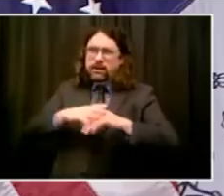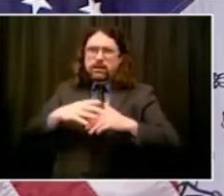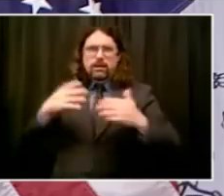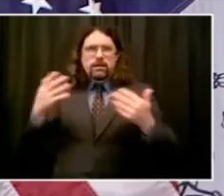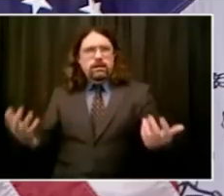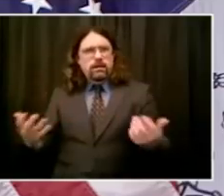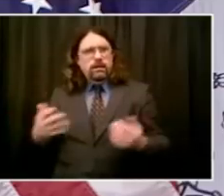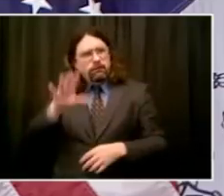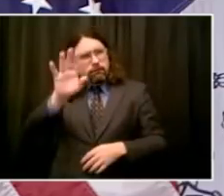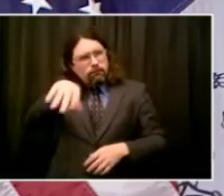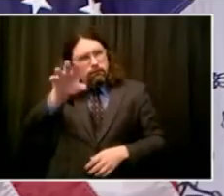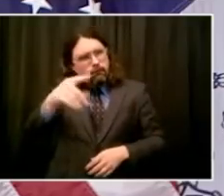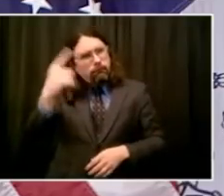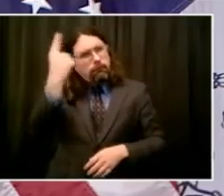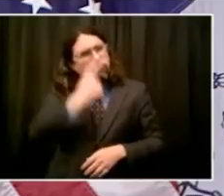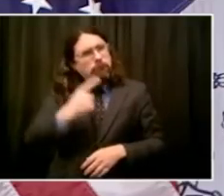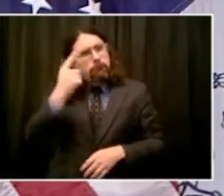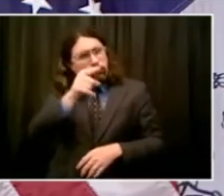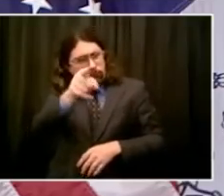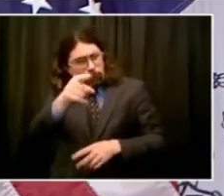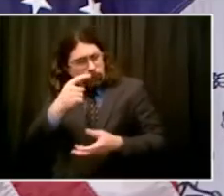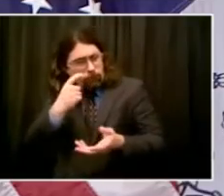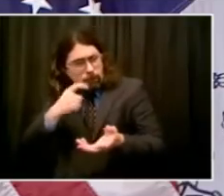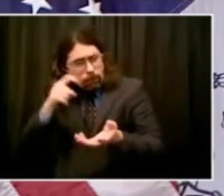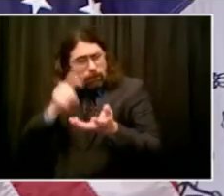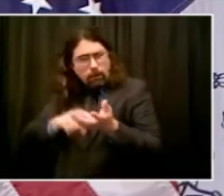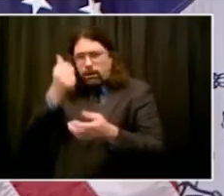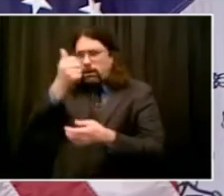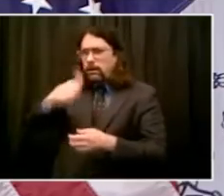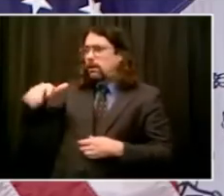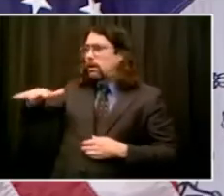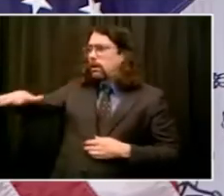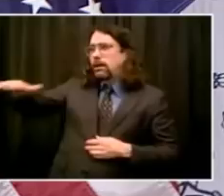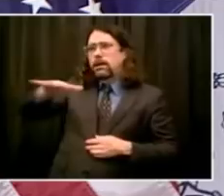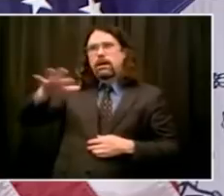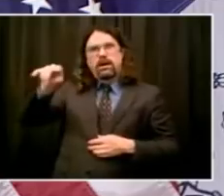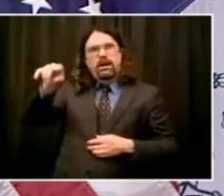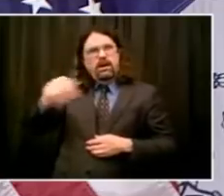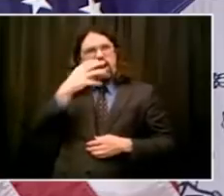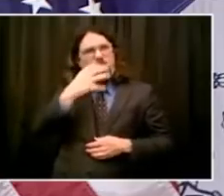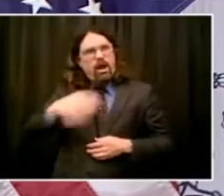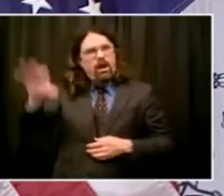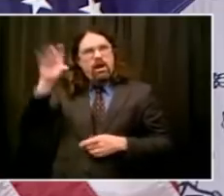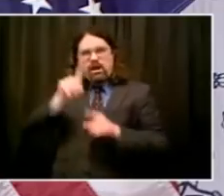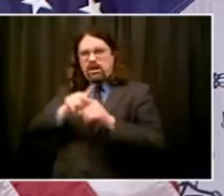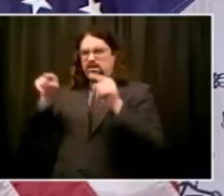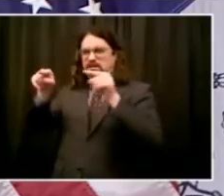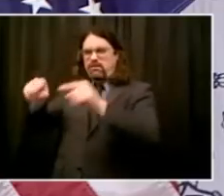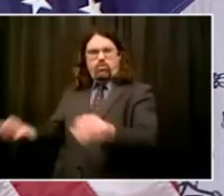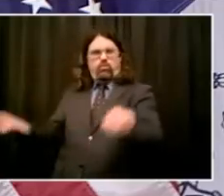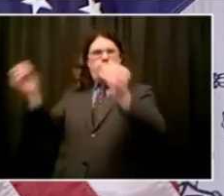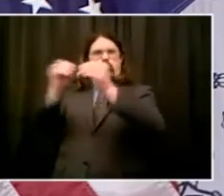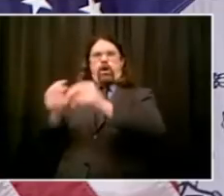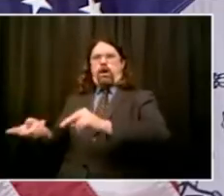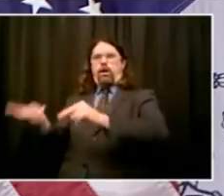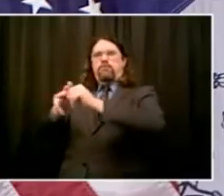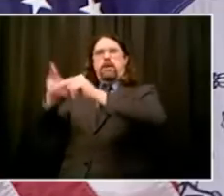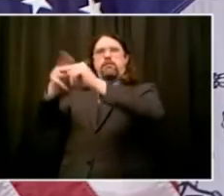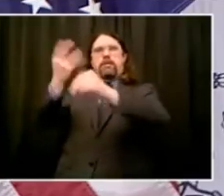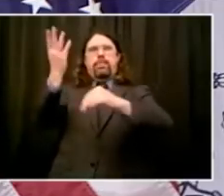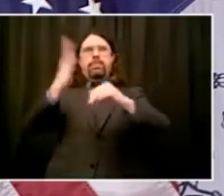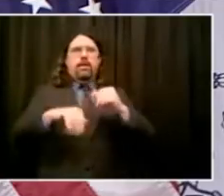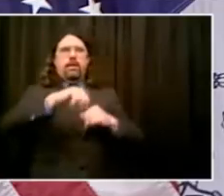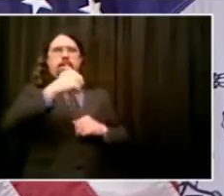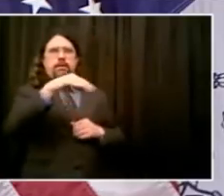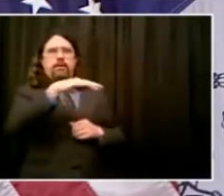this disease? Why is there some increase over these past few days? Why has it been